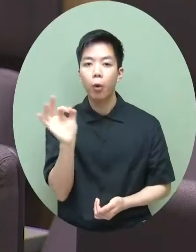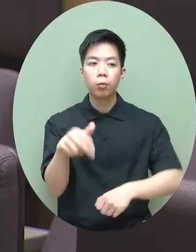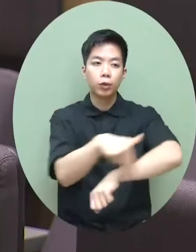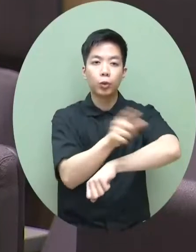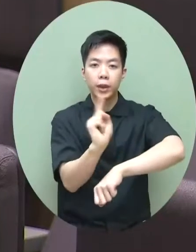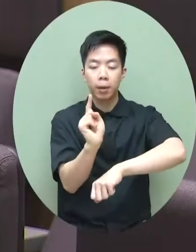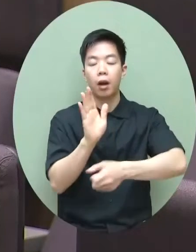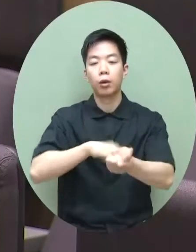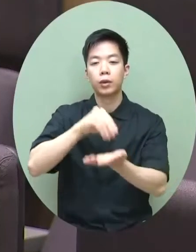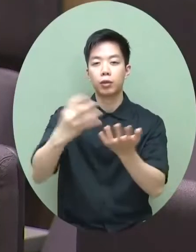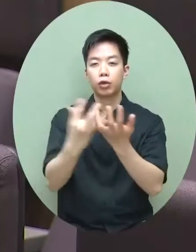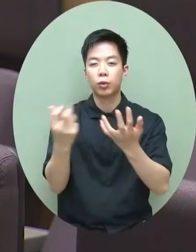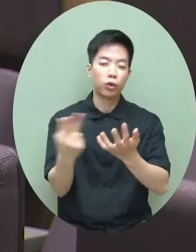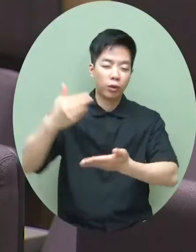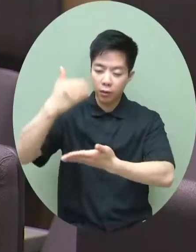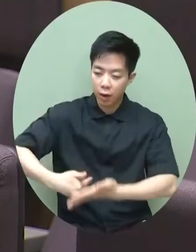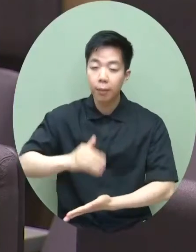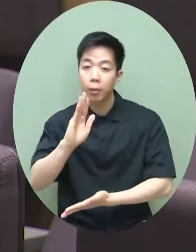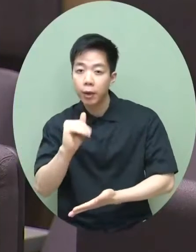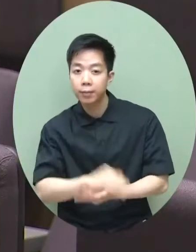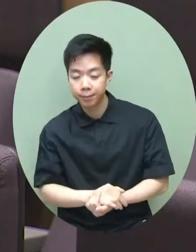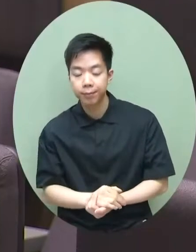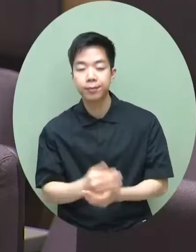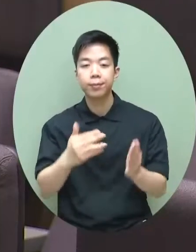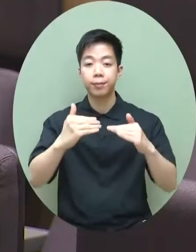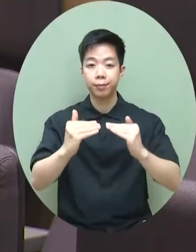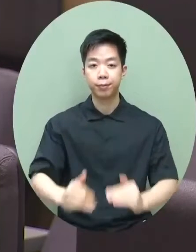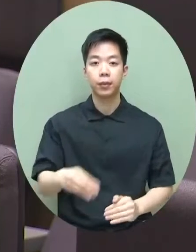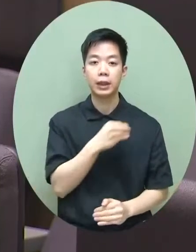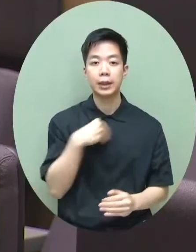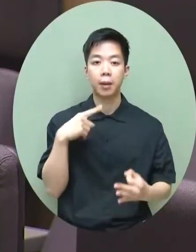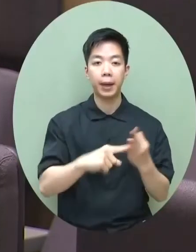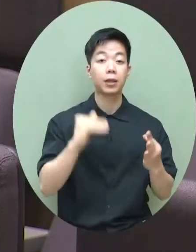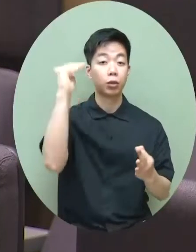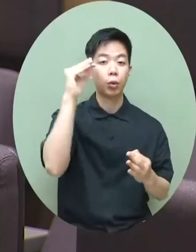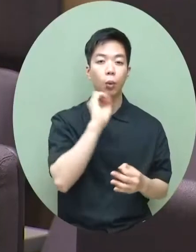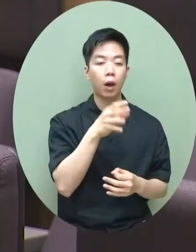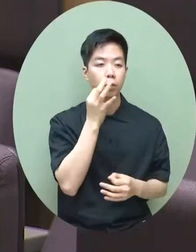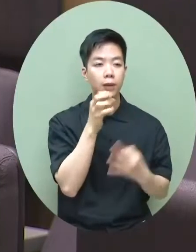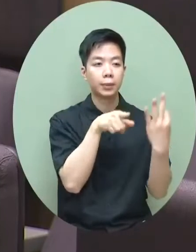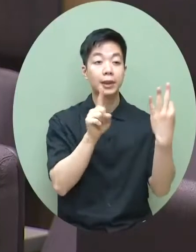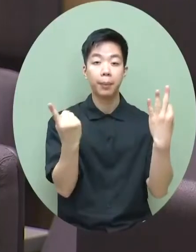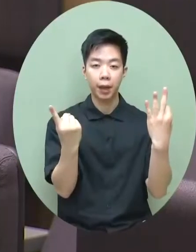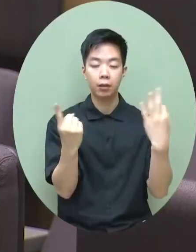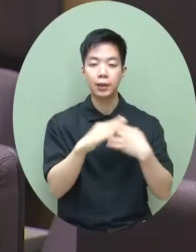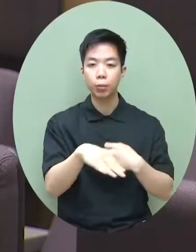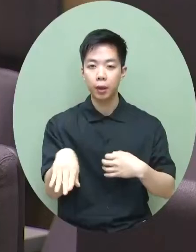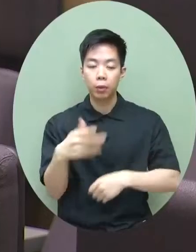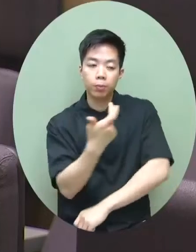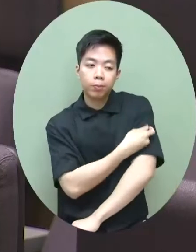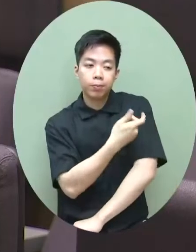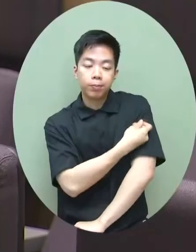who suggested yesterday that children aged 3 to 11, their vaccination rate has